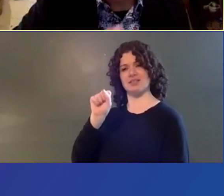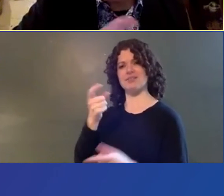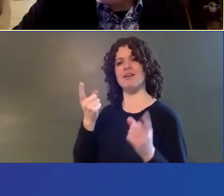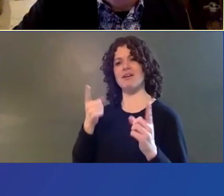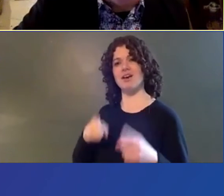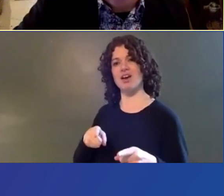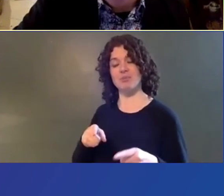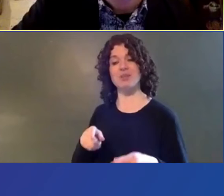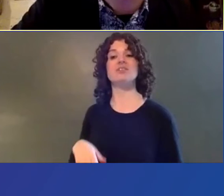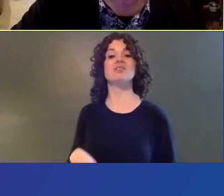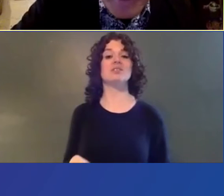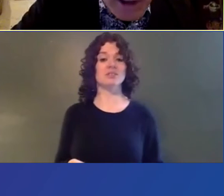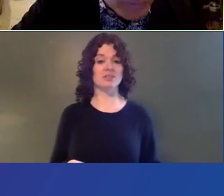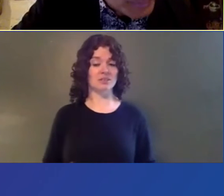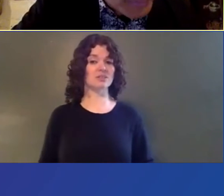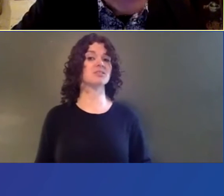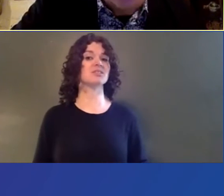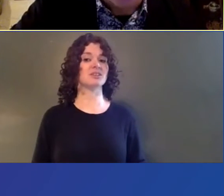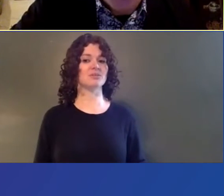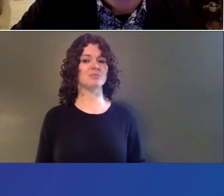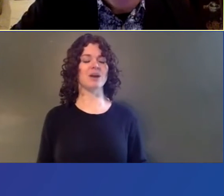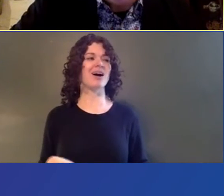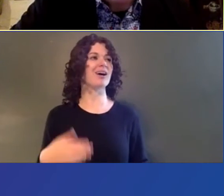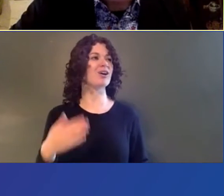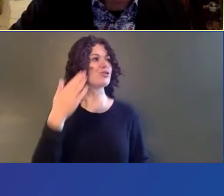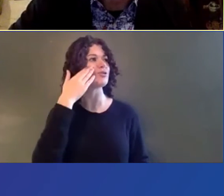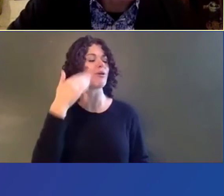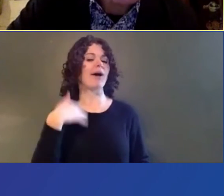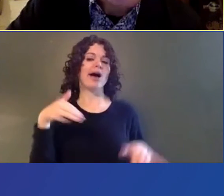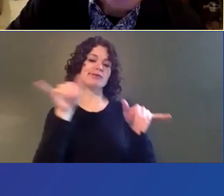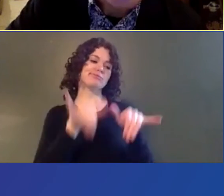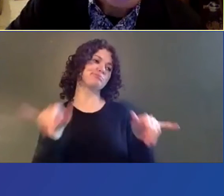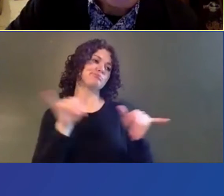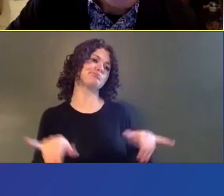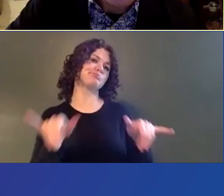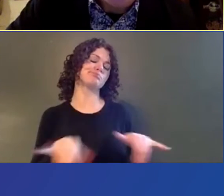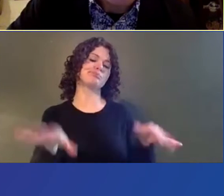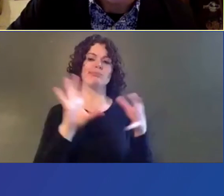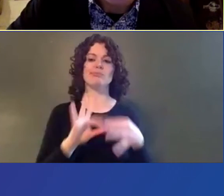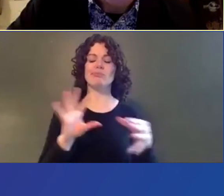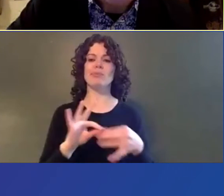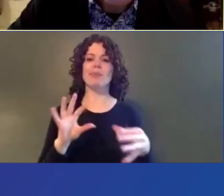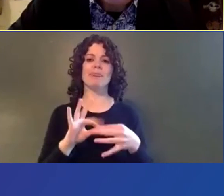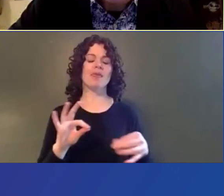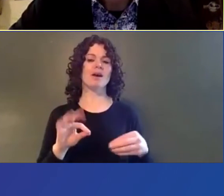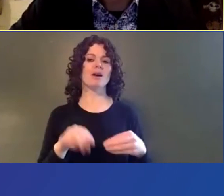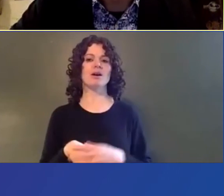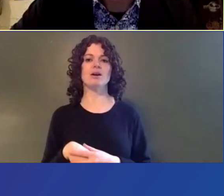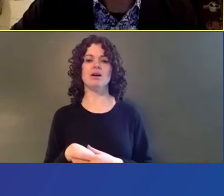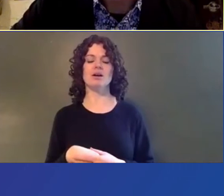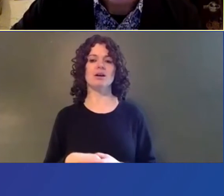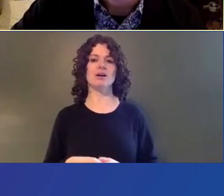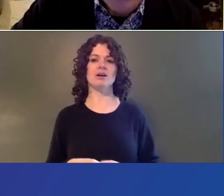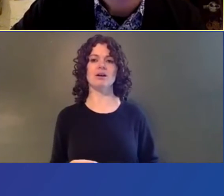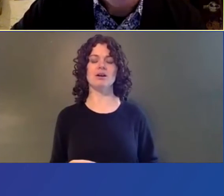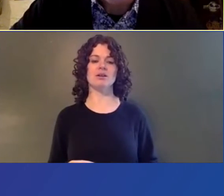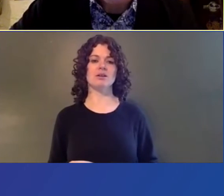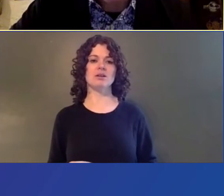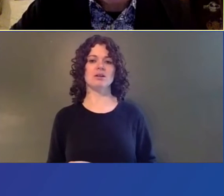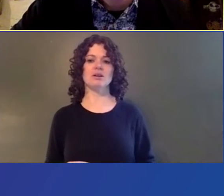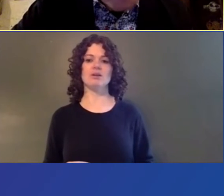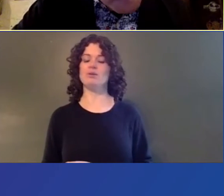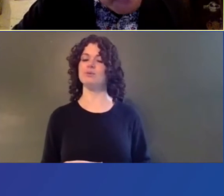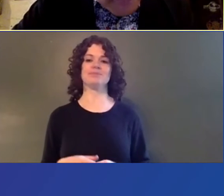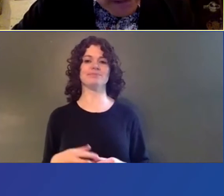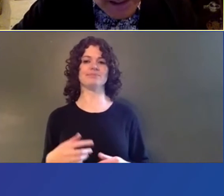there's some cliche about healers, that the healer cannot heal themselves. So I think that's what happened